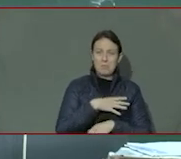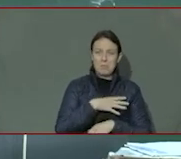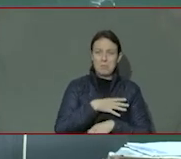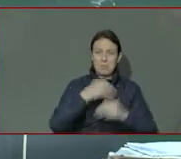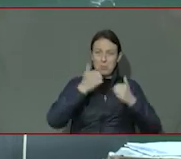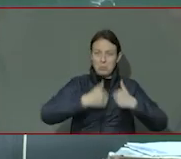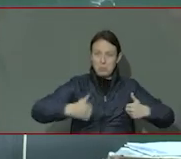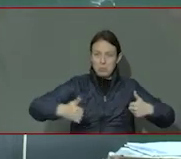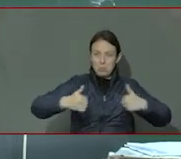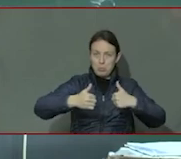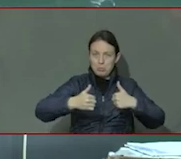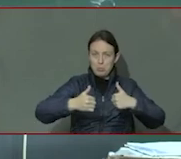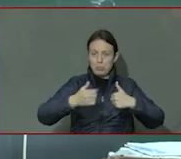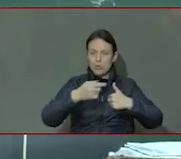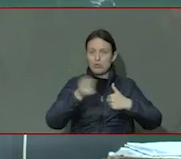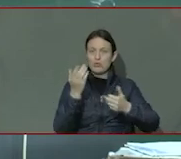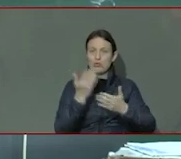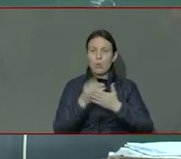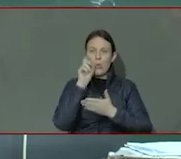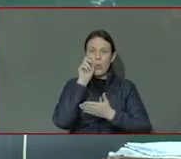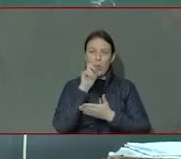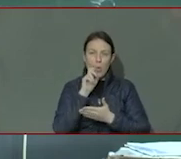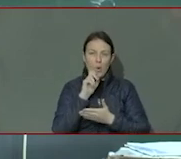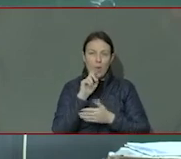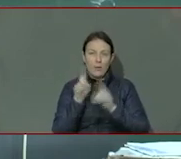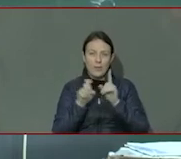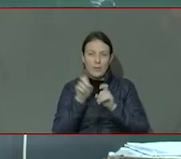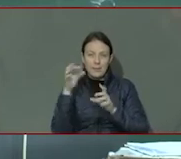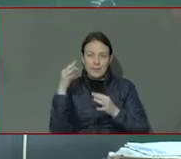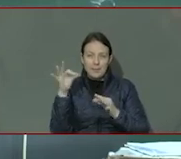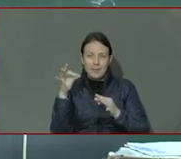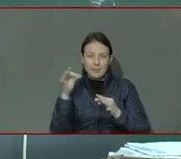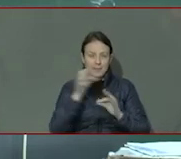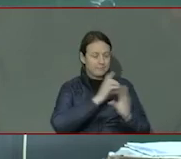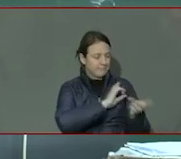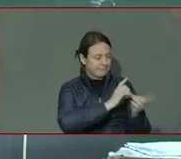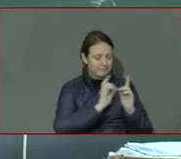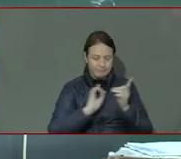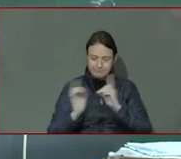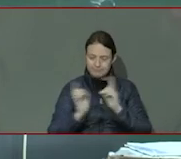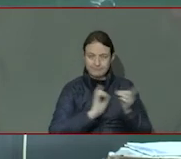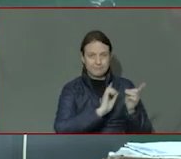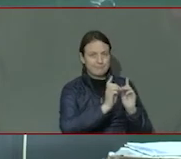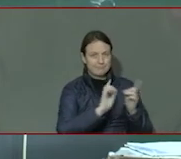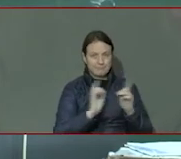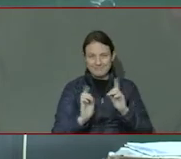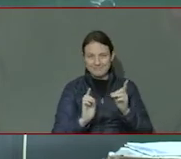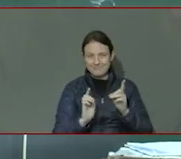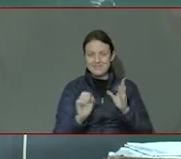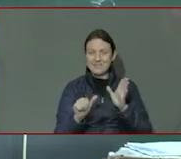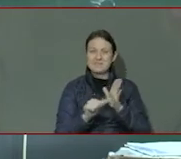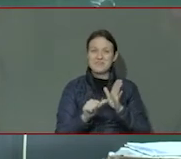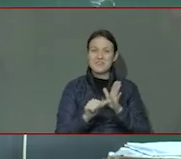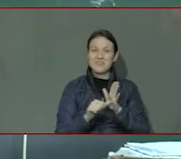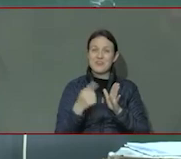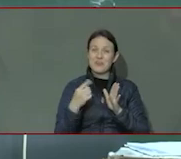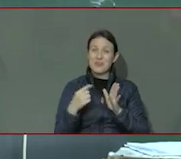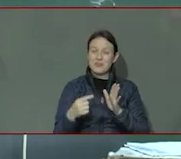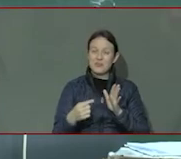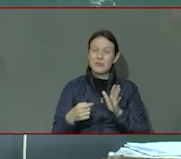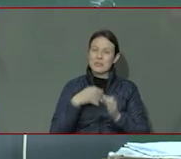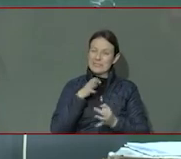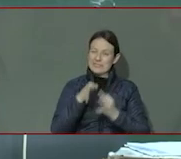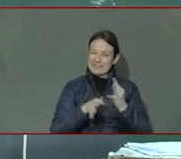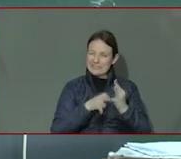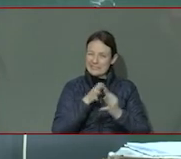groups and you take out those past question papers and you discuss them with one another. Because you need to learn how to interact with question